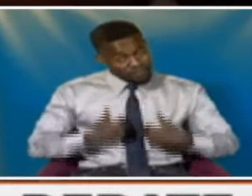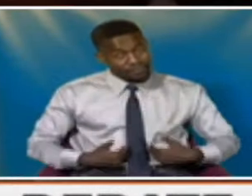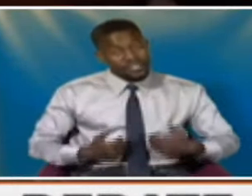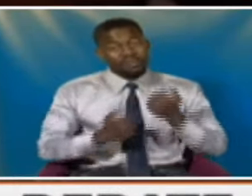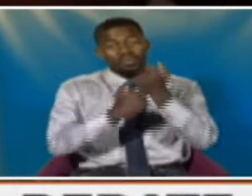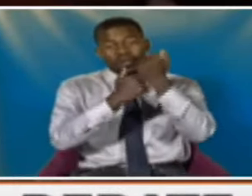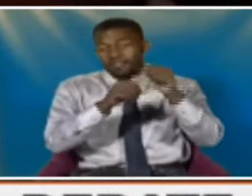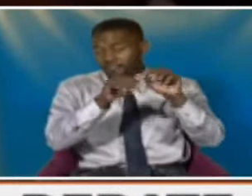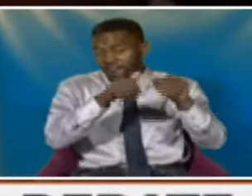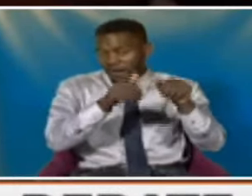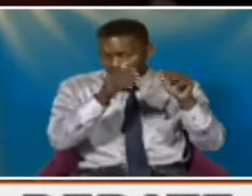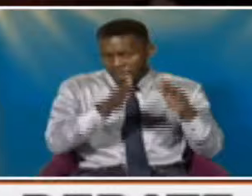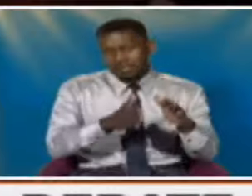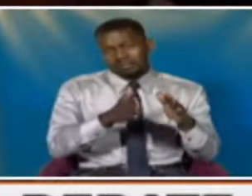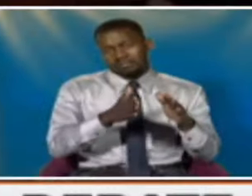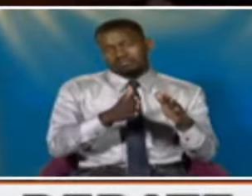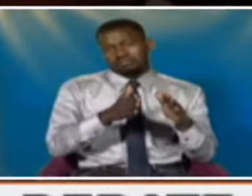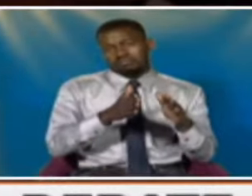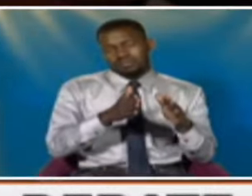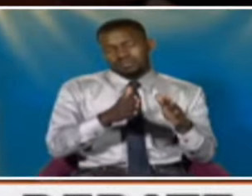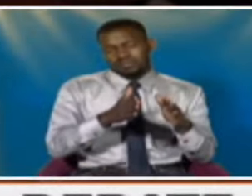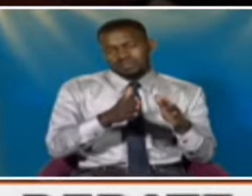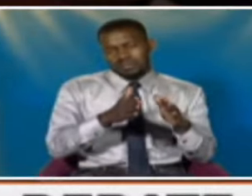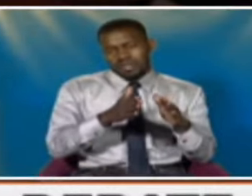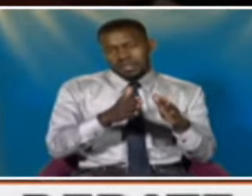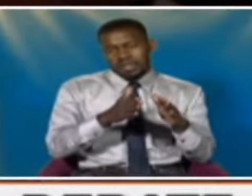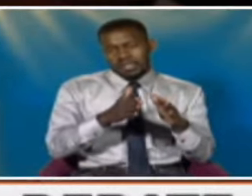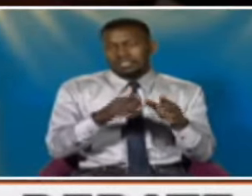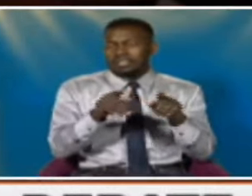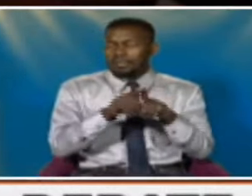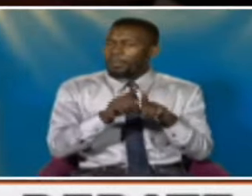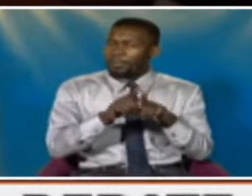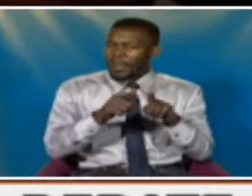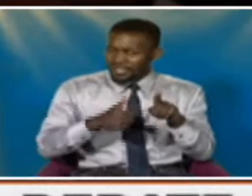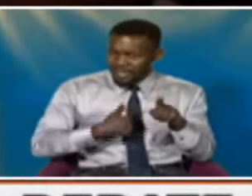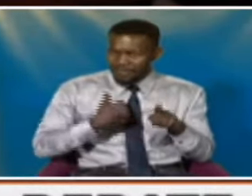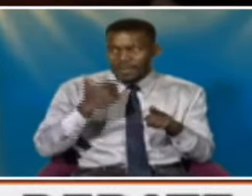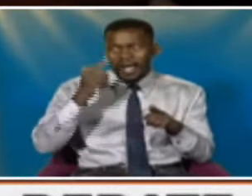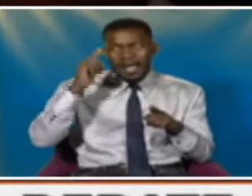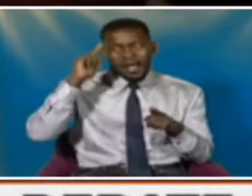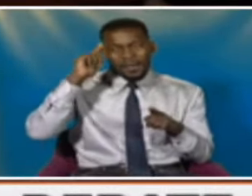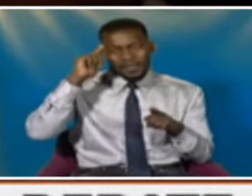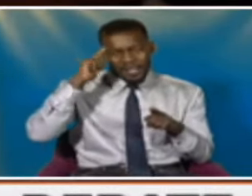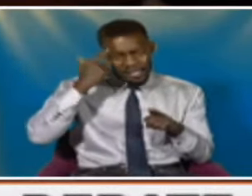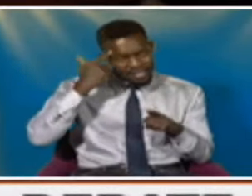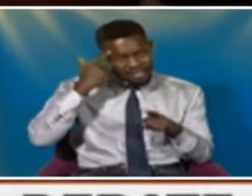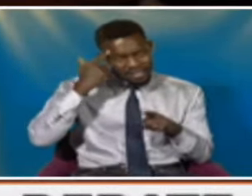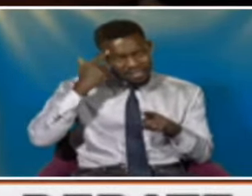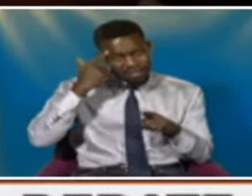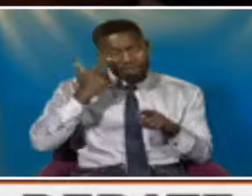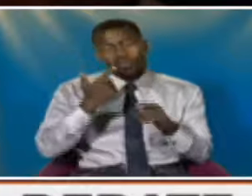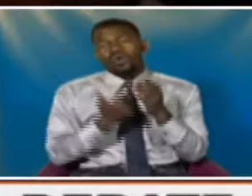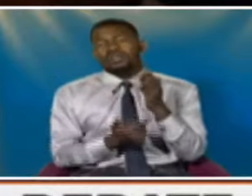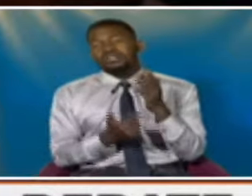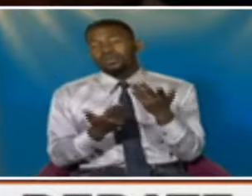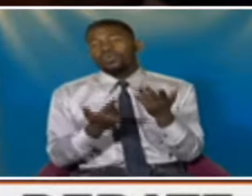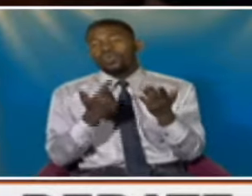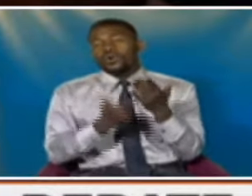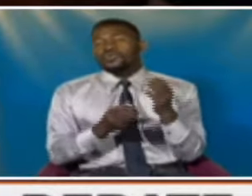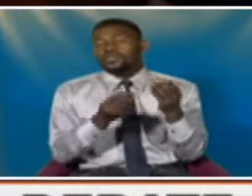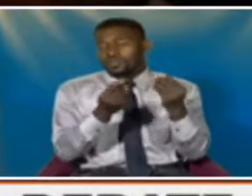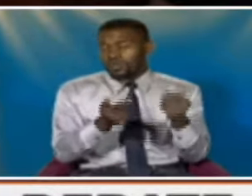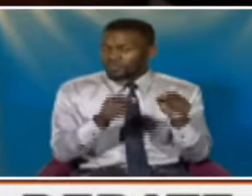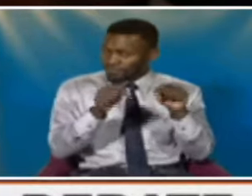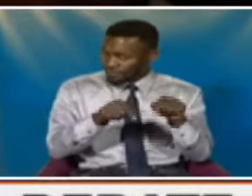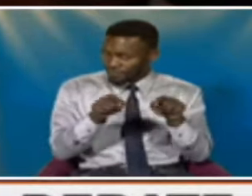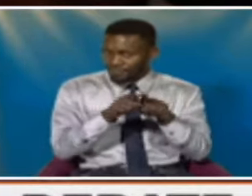ways, but the best way possible that I can think of is what we have resolved today and what we resolved later